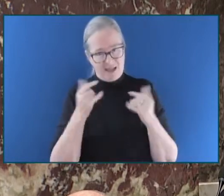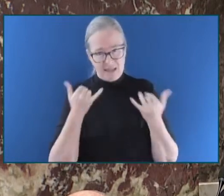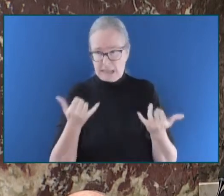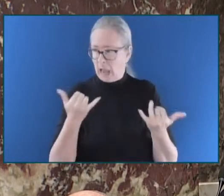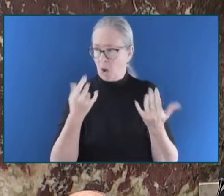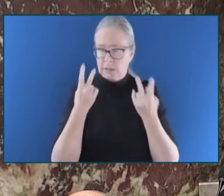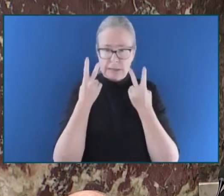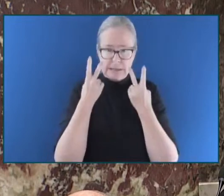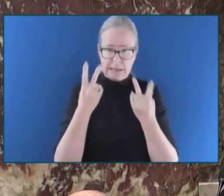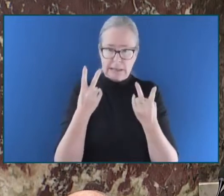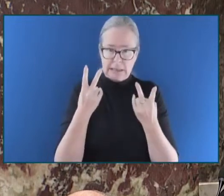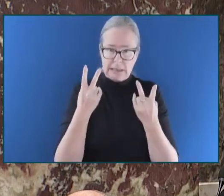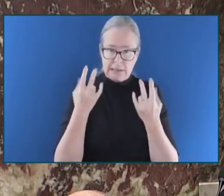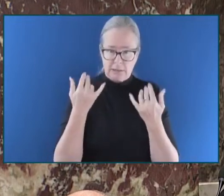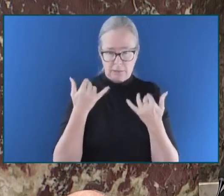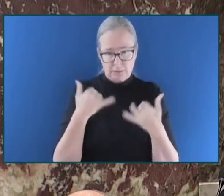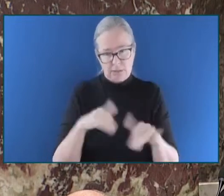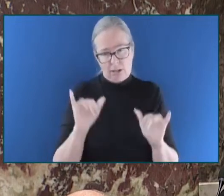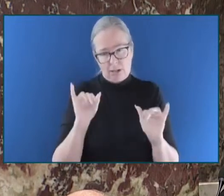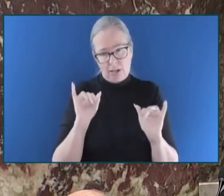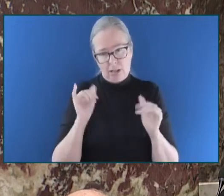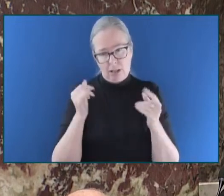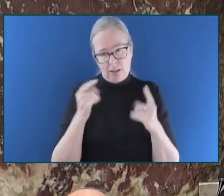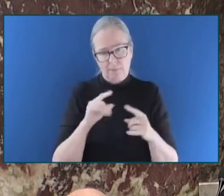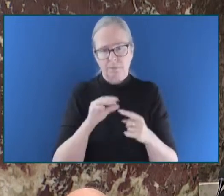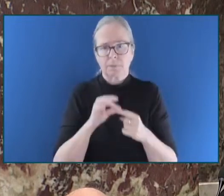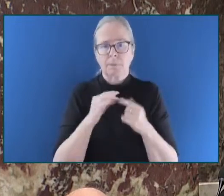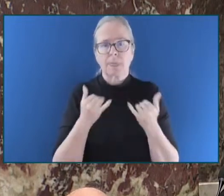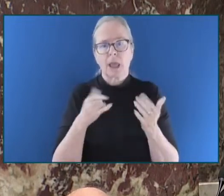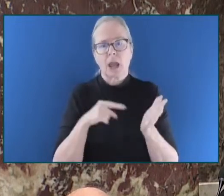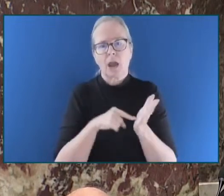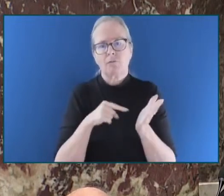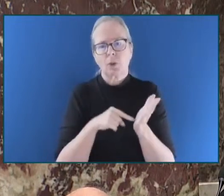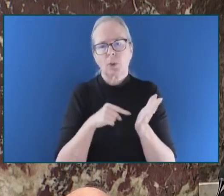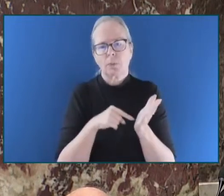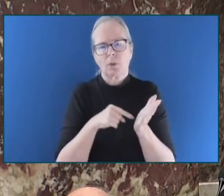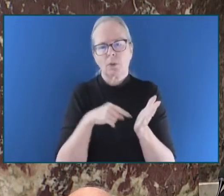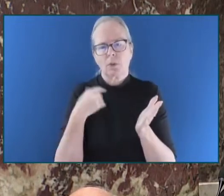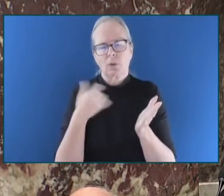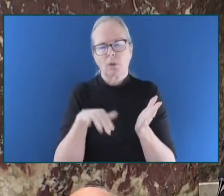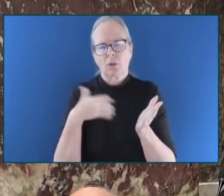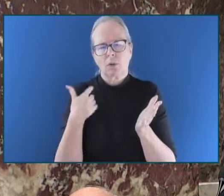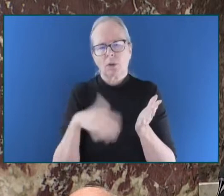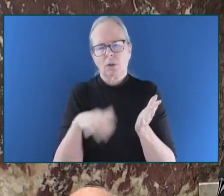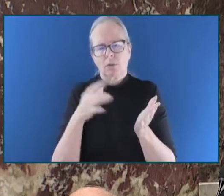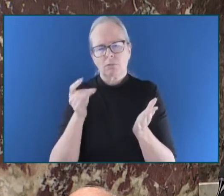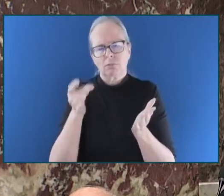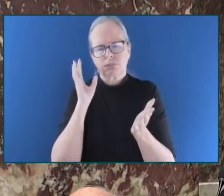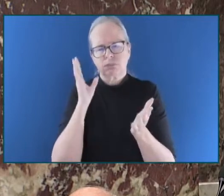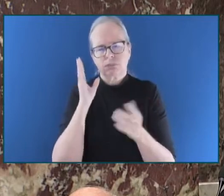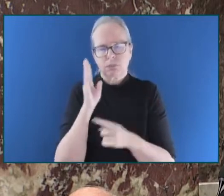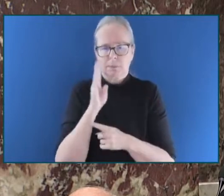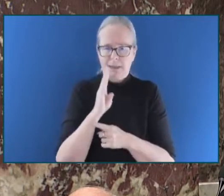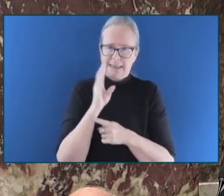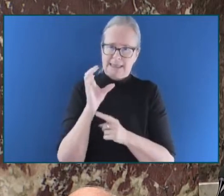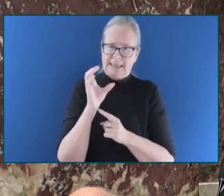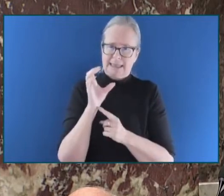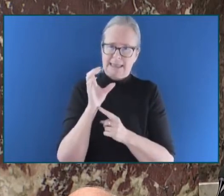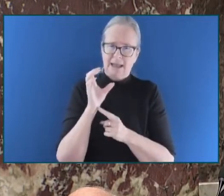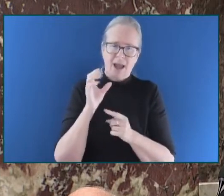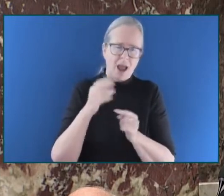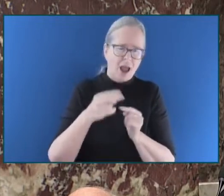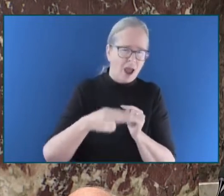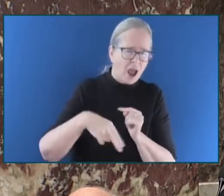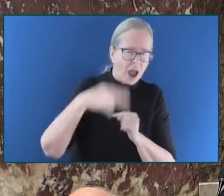crisis. British Columbia has the highest rate and the highest seniors poverty rate